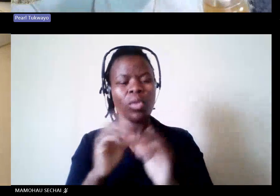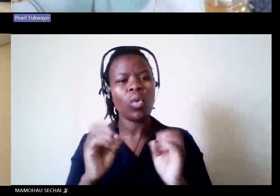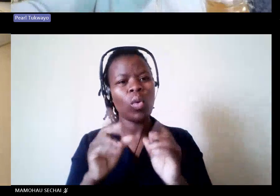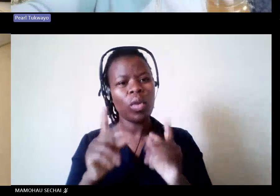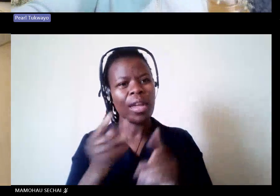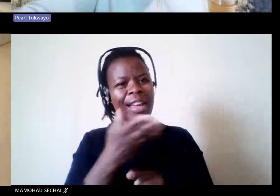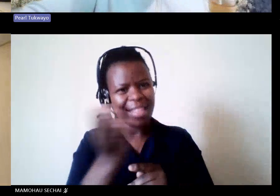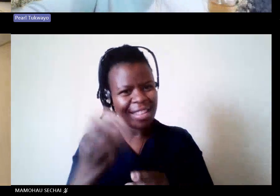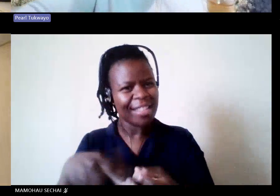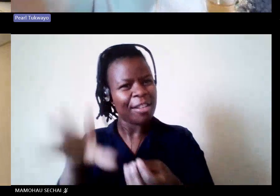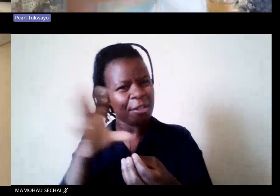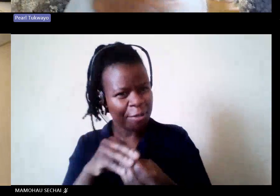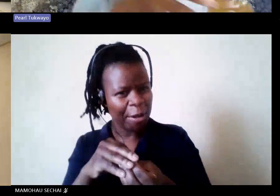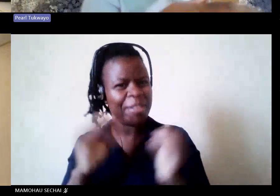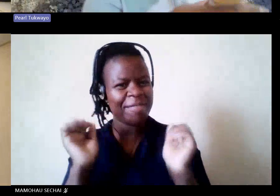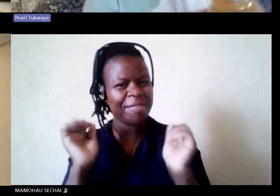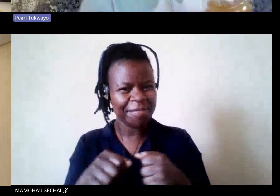that's